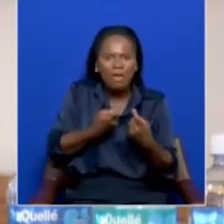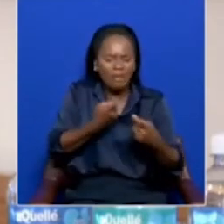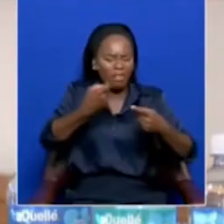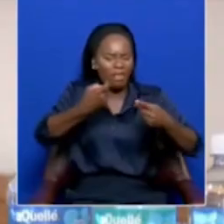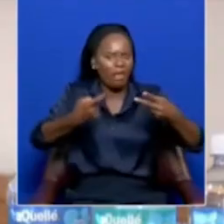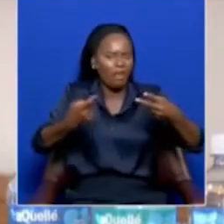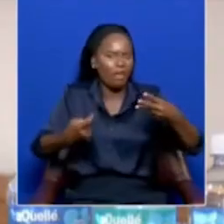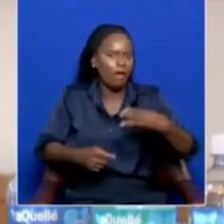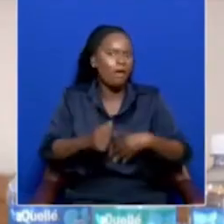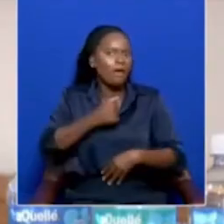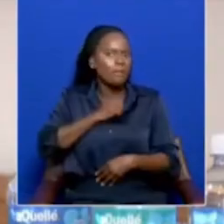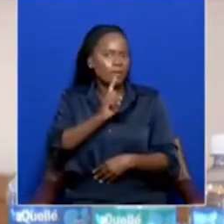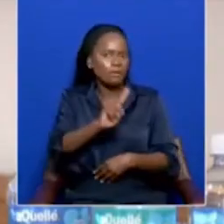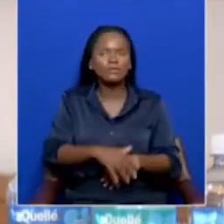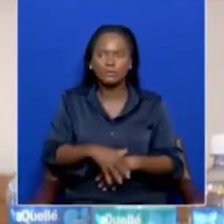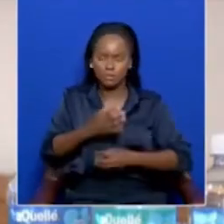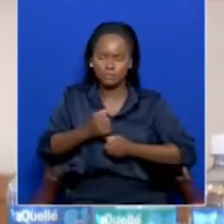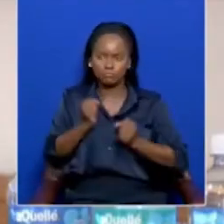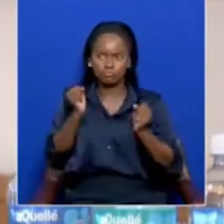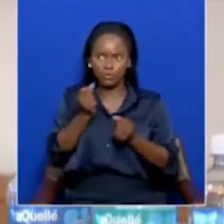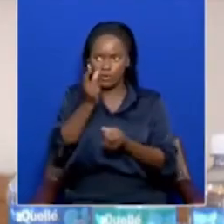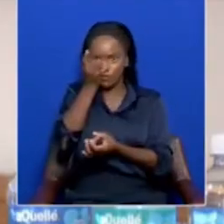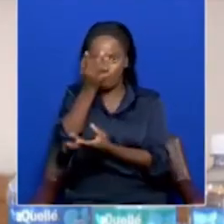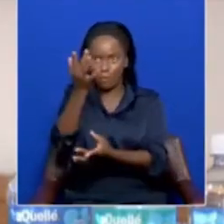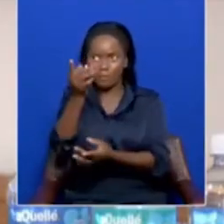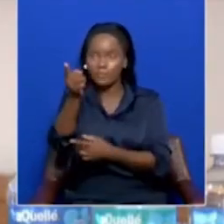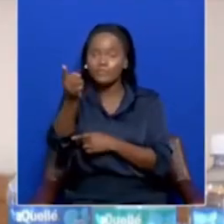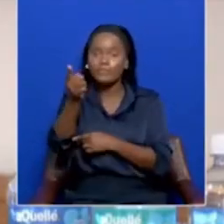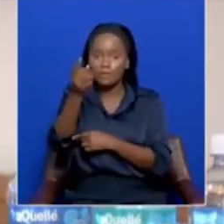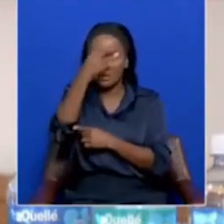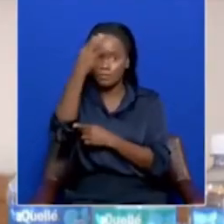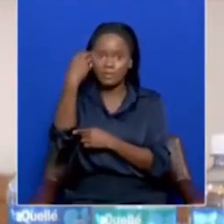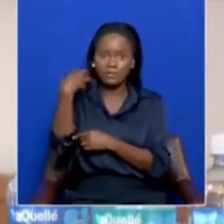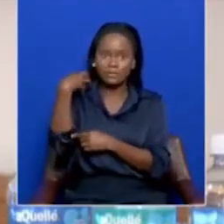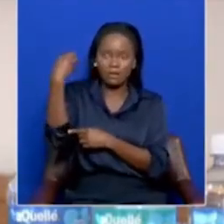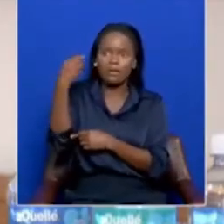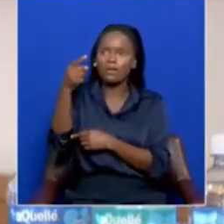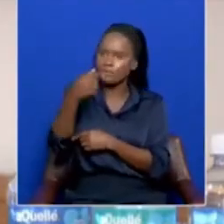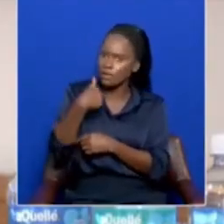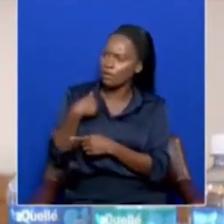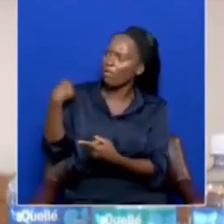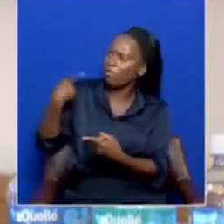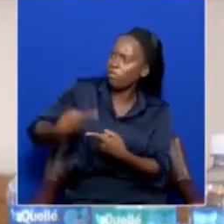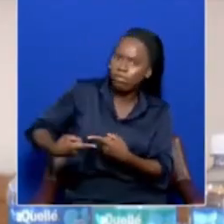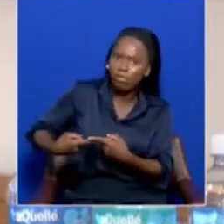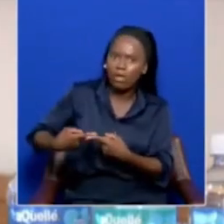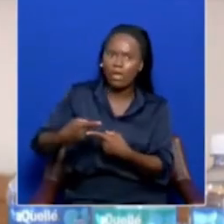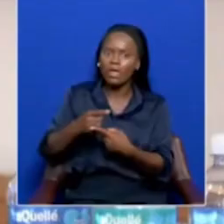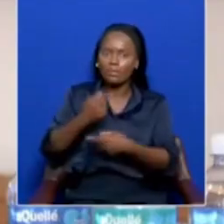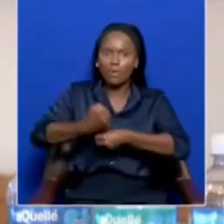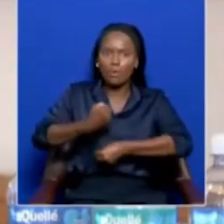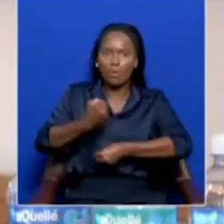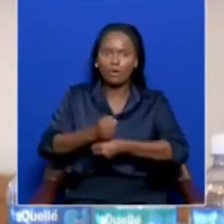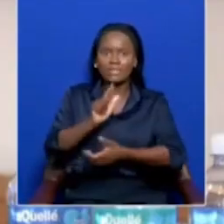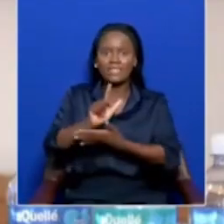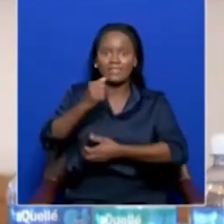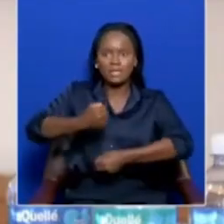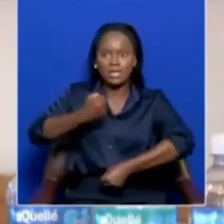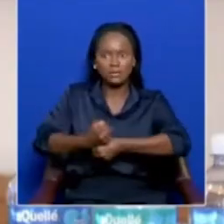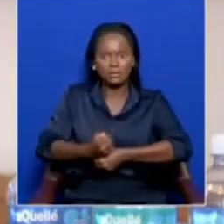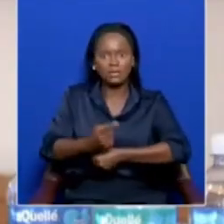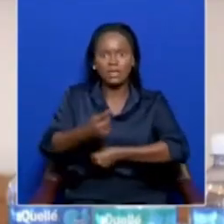7 years, I am sitting in one rank for 14 years, whereas my other colleagues whom I trained